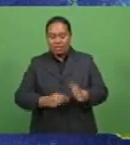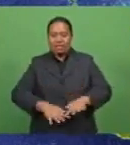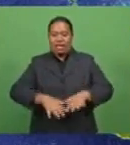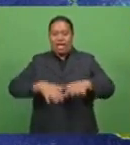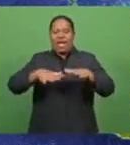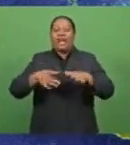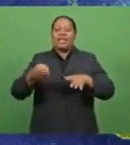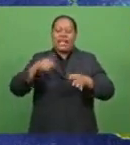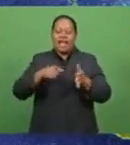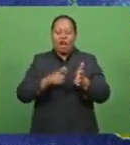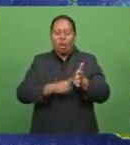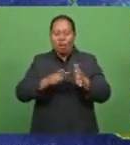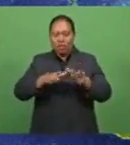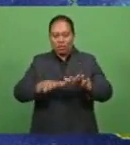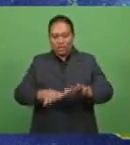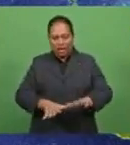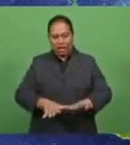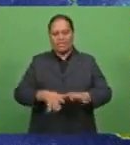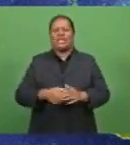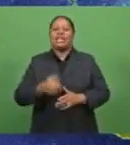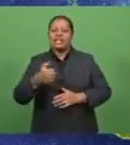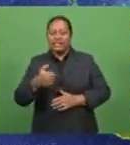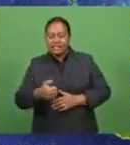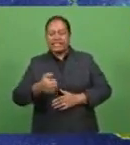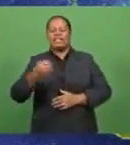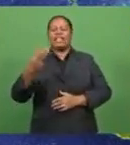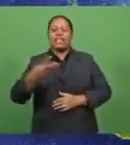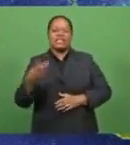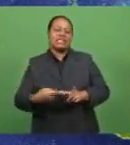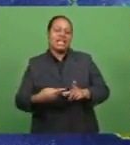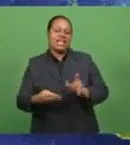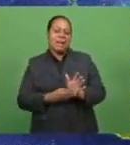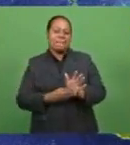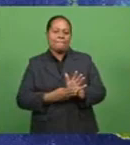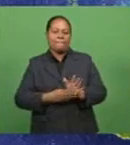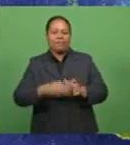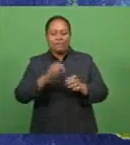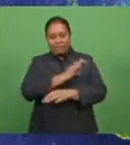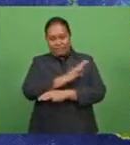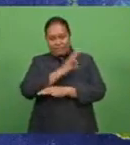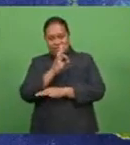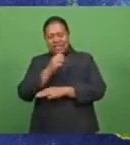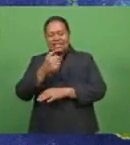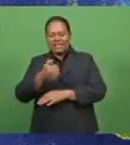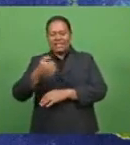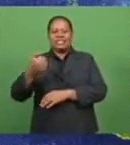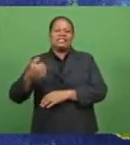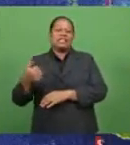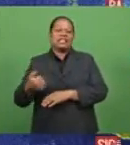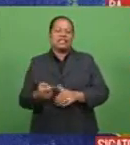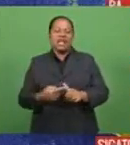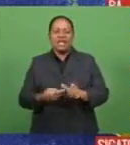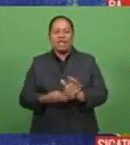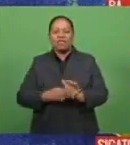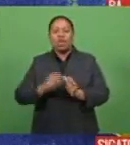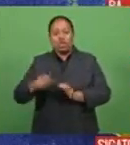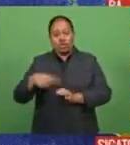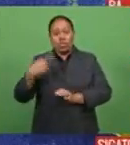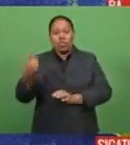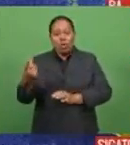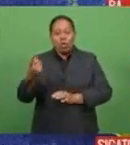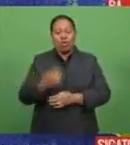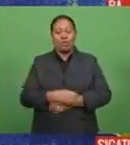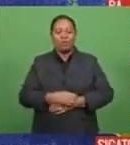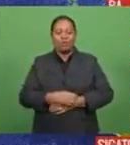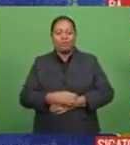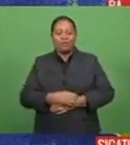tide will be at midnight with low tide at 6:13 a.m. Sunrise at 6:16. For tomorrow, showers will